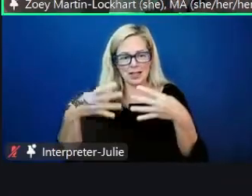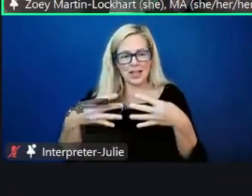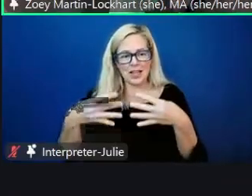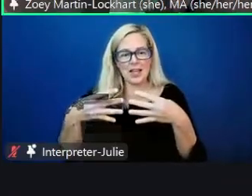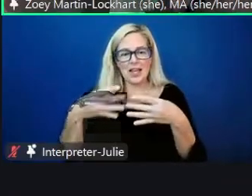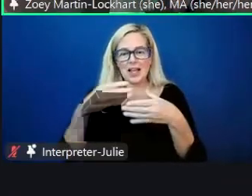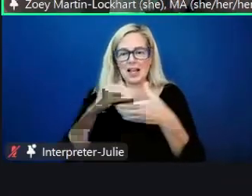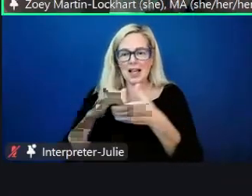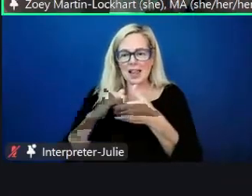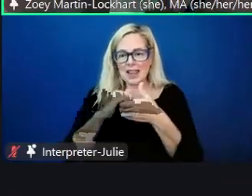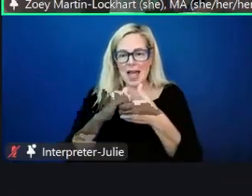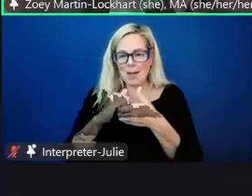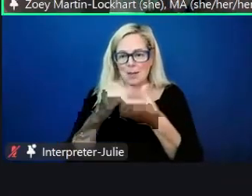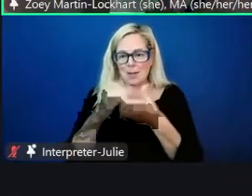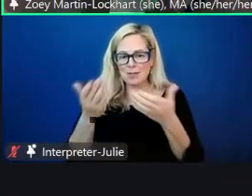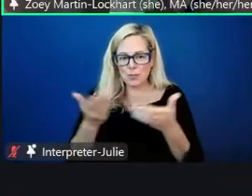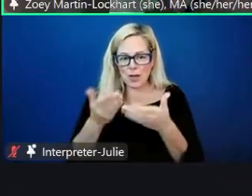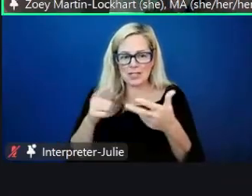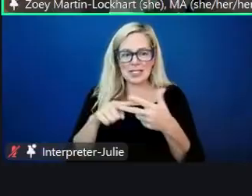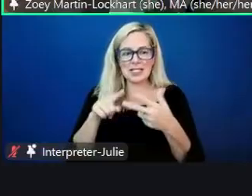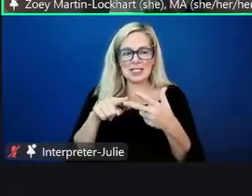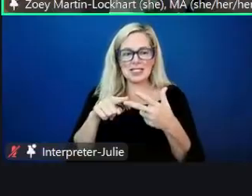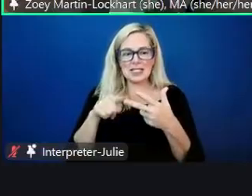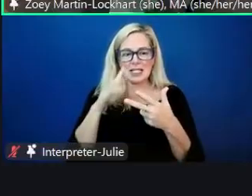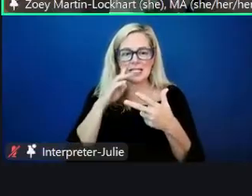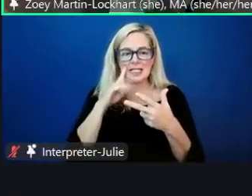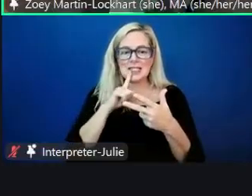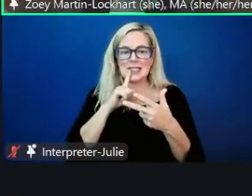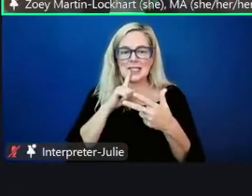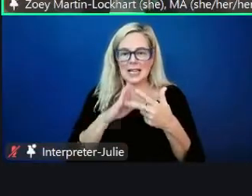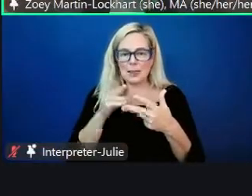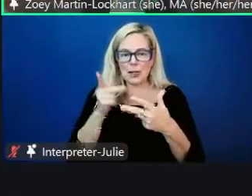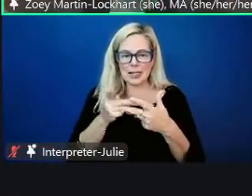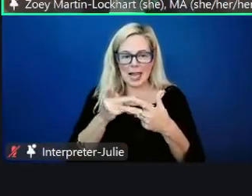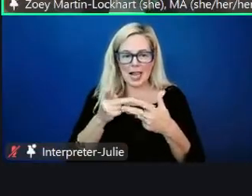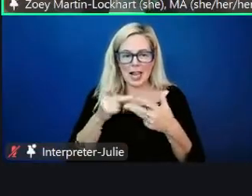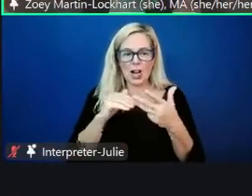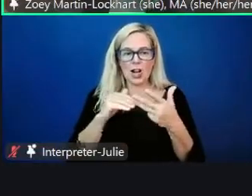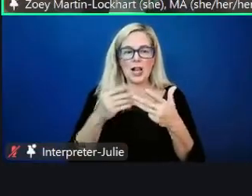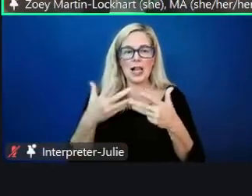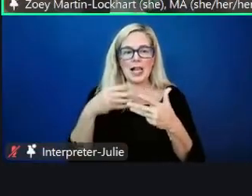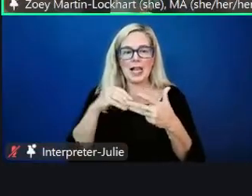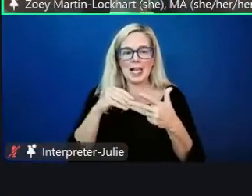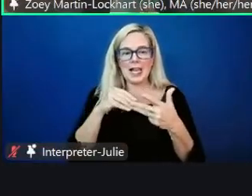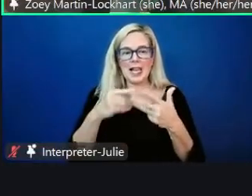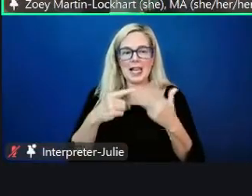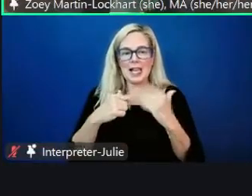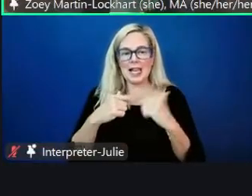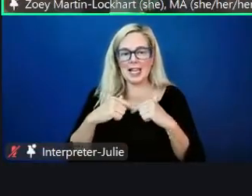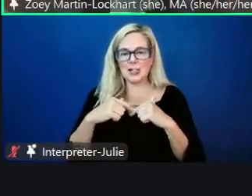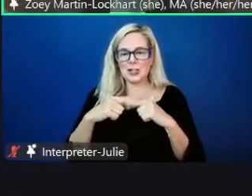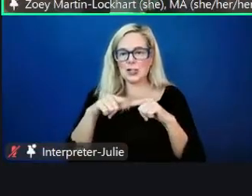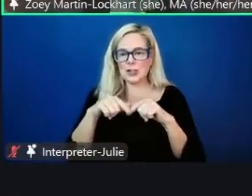presence, deliberative care, interdependent agency, and health equity. Medical anthropologist Amy